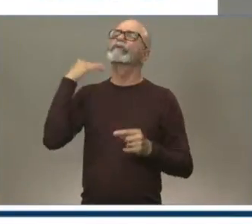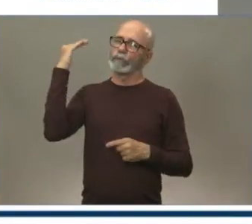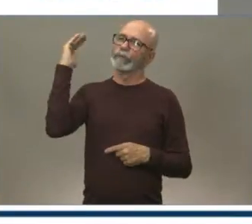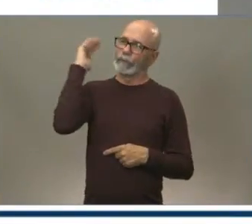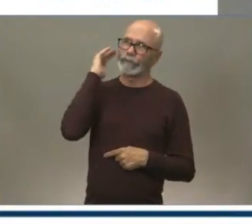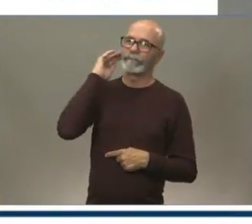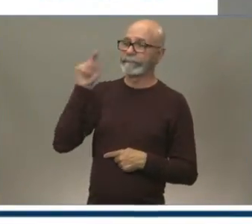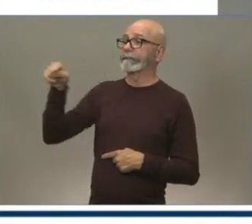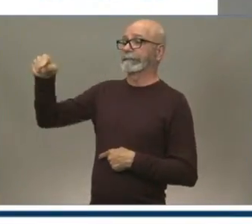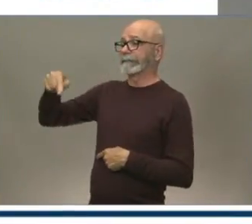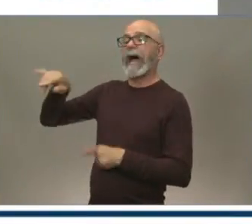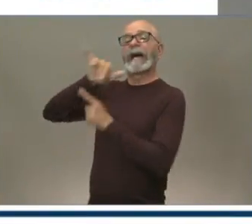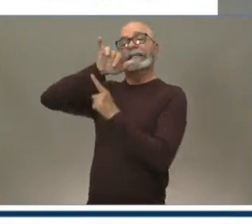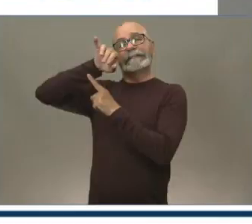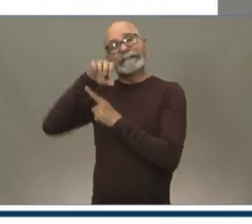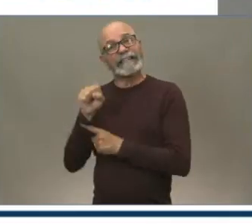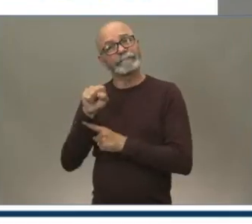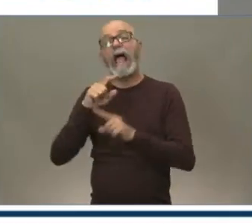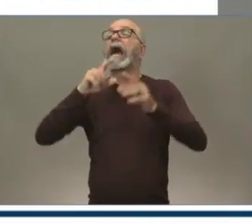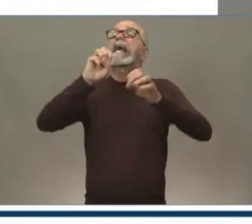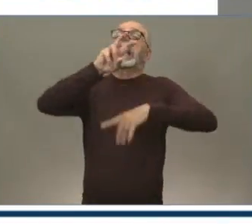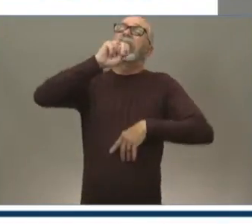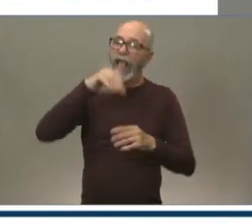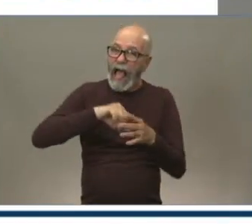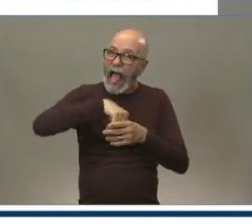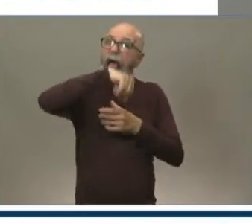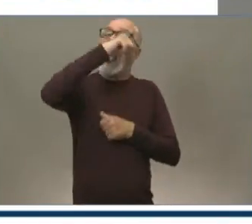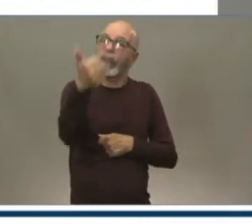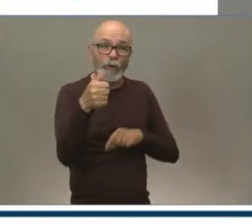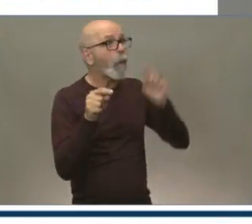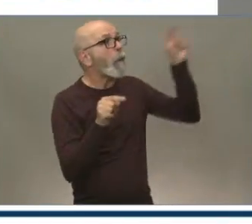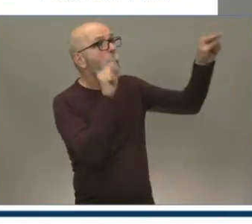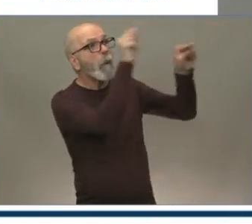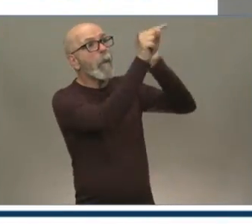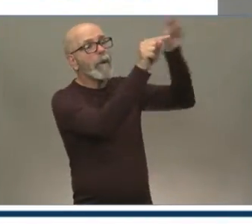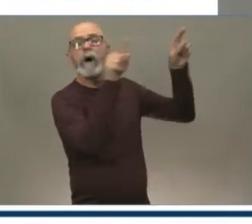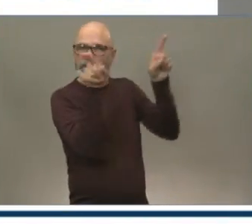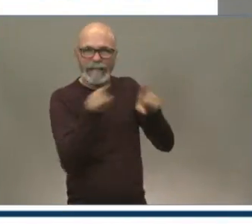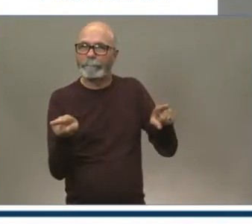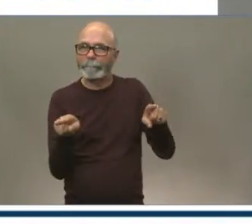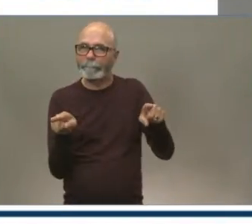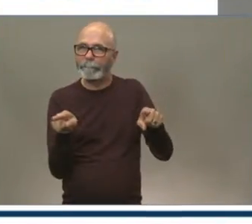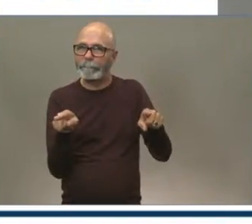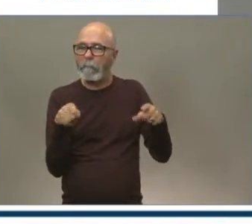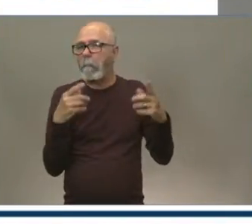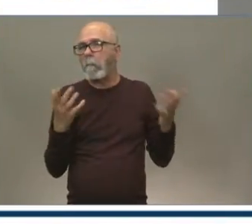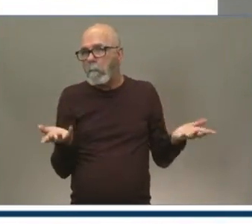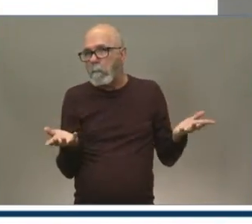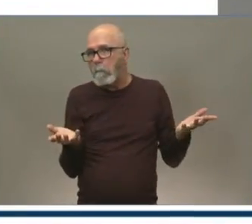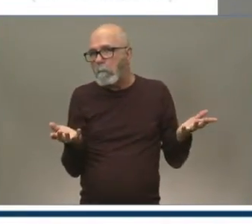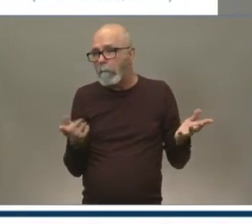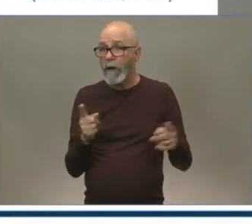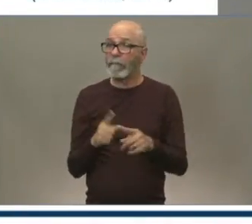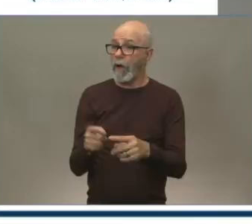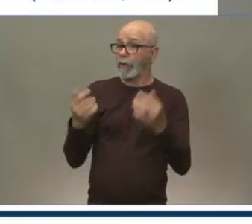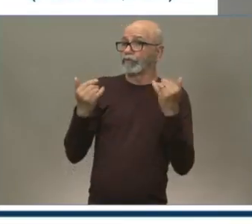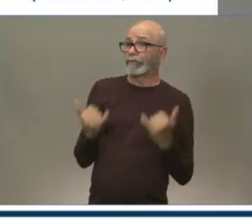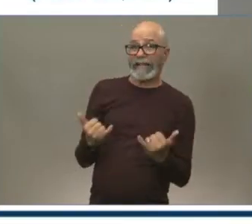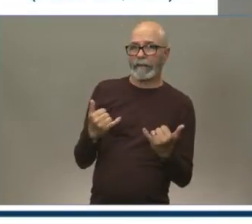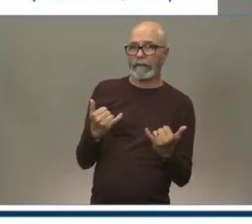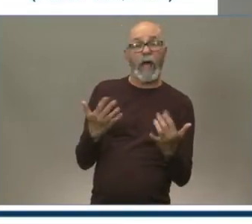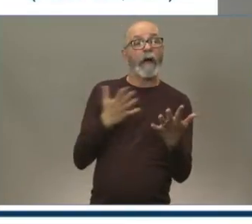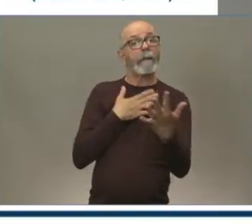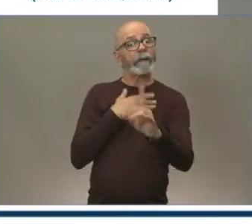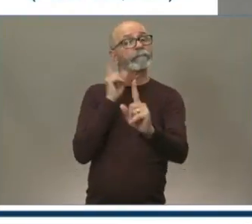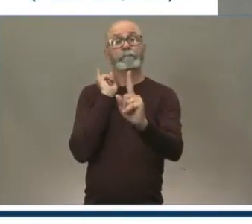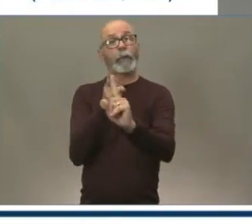driver. There's other sources as well. The reality is we're here, we have community spread, and we now have to deal with that and get it